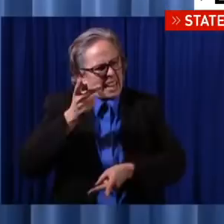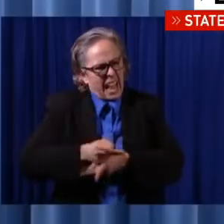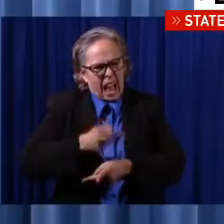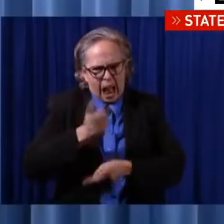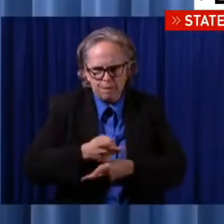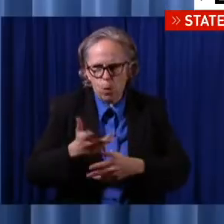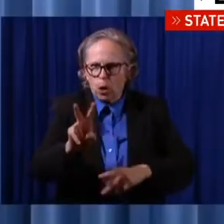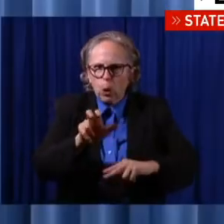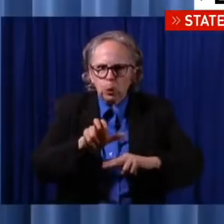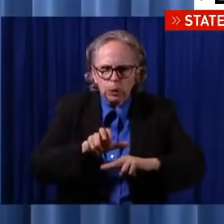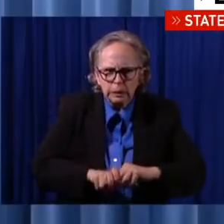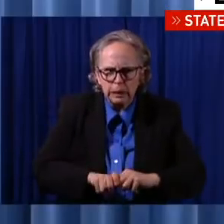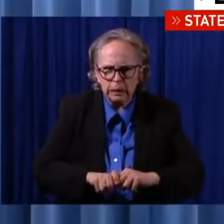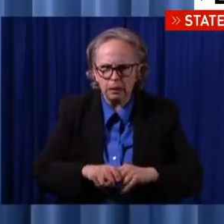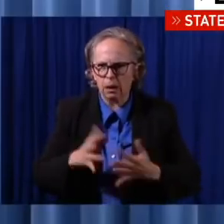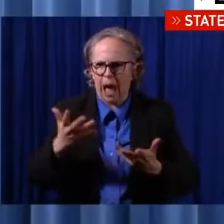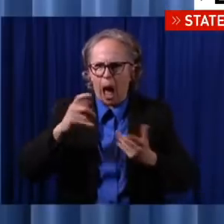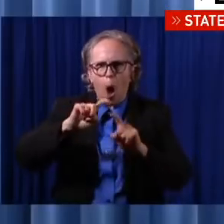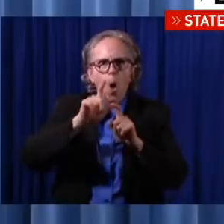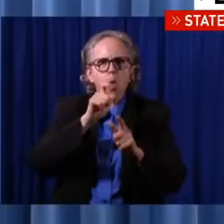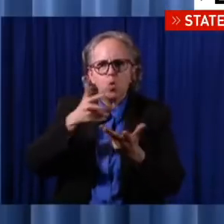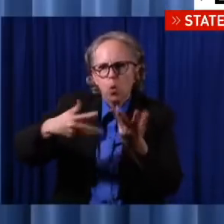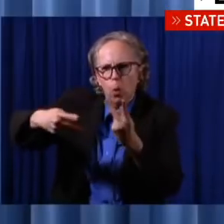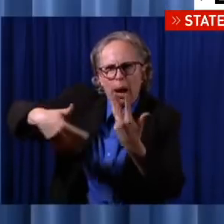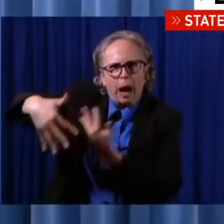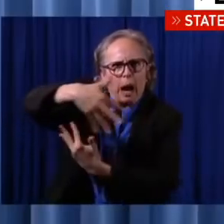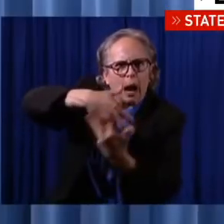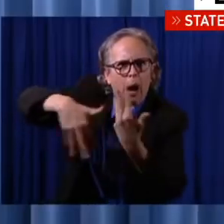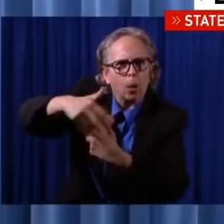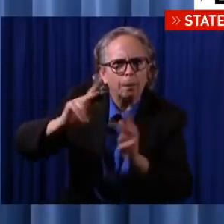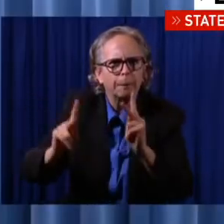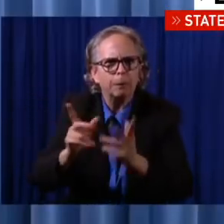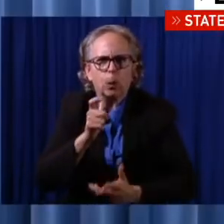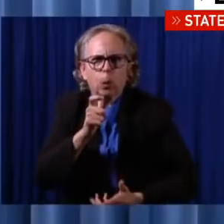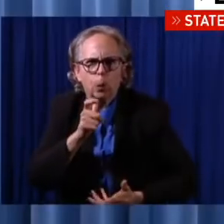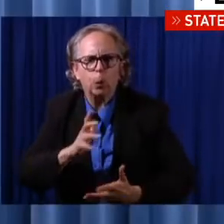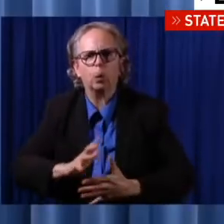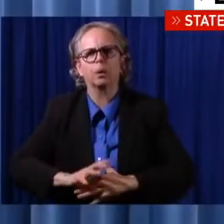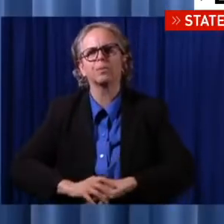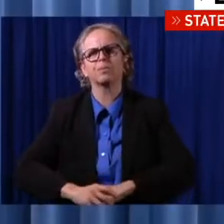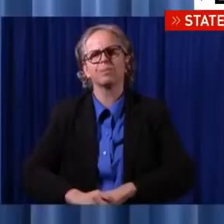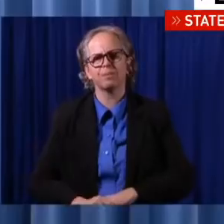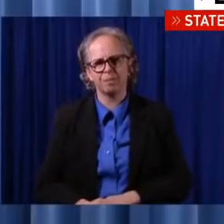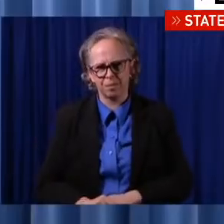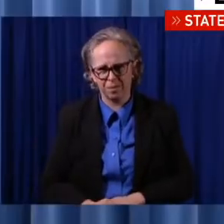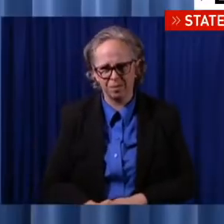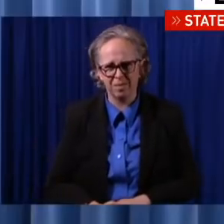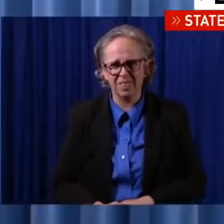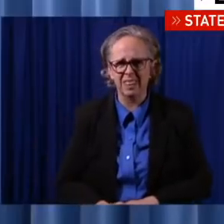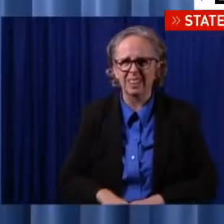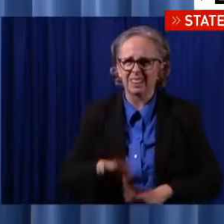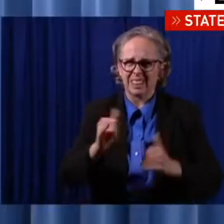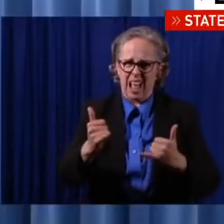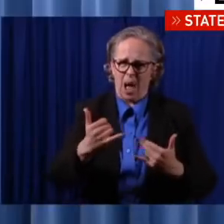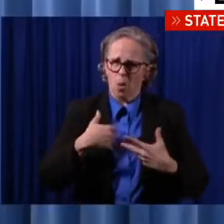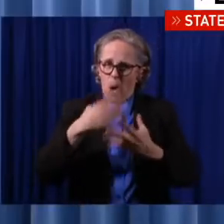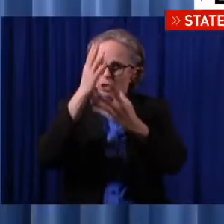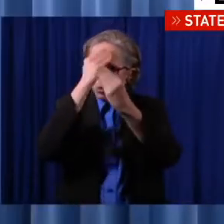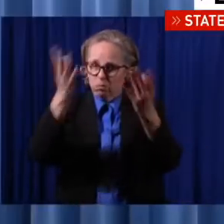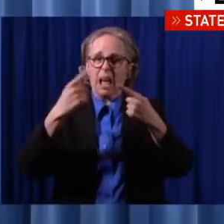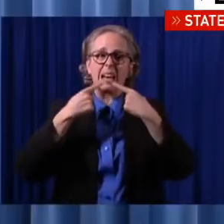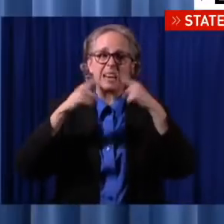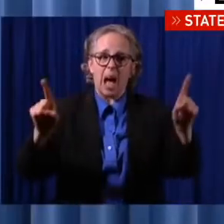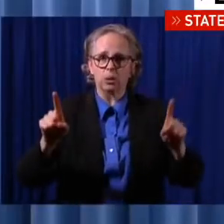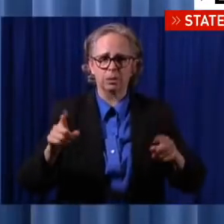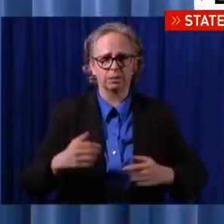contact with. Today we're announcing a $1 million grant funding to Ohio's local family and